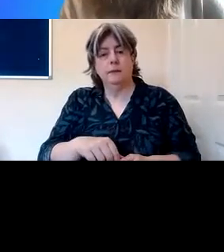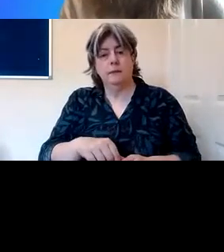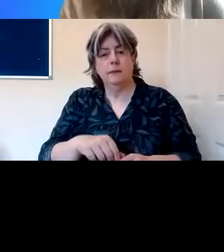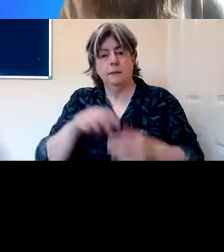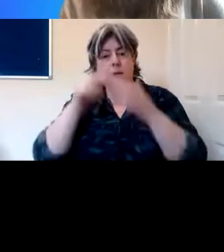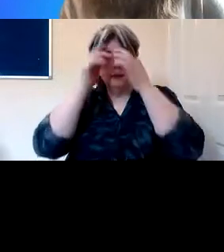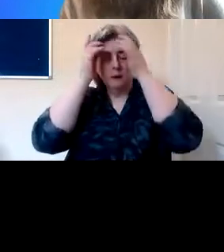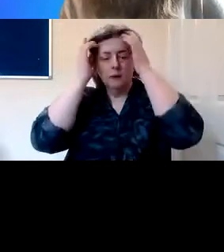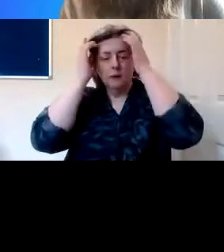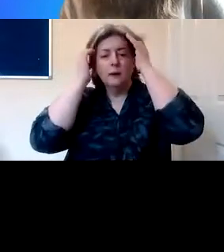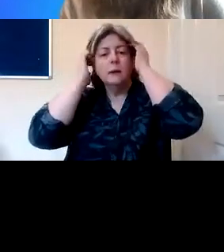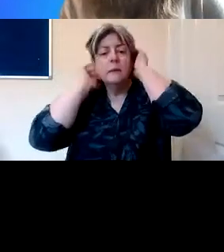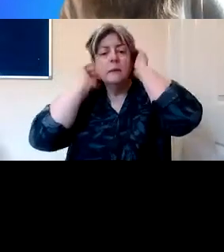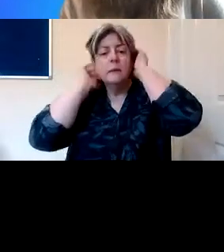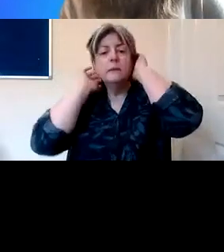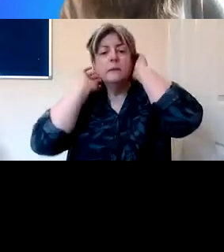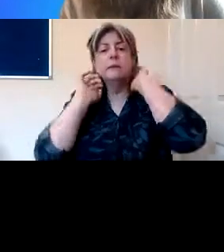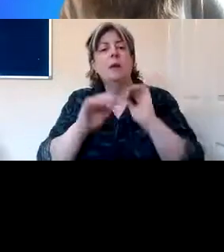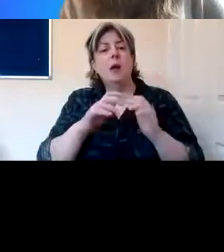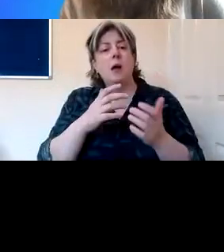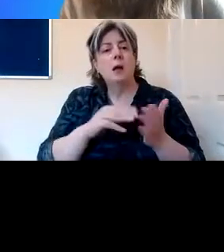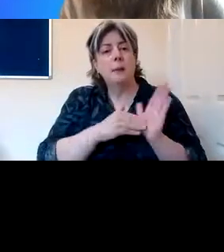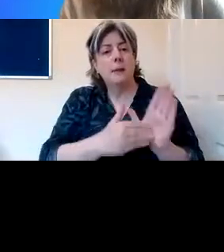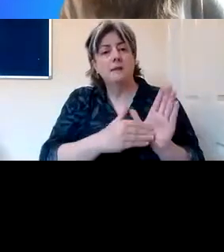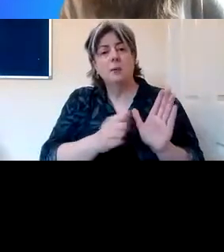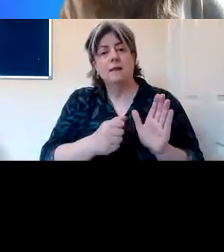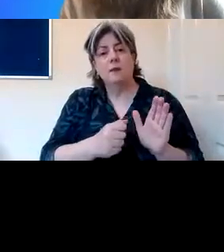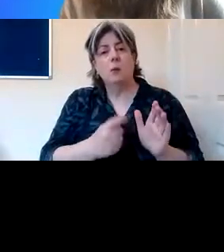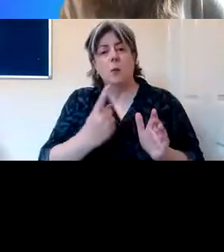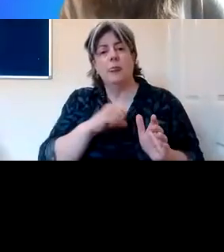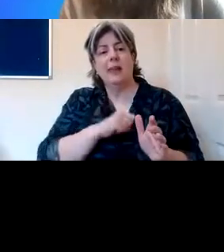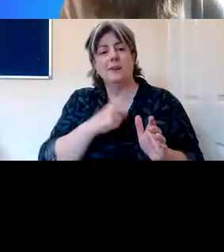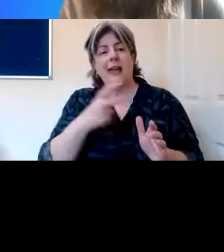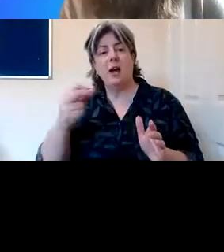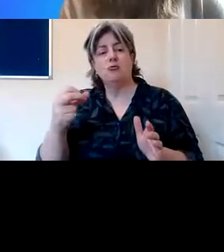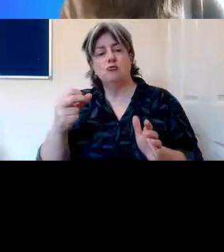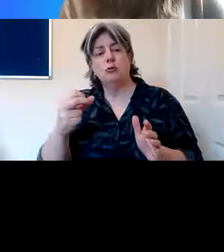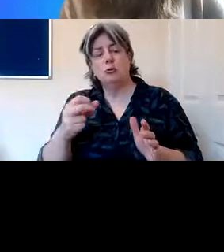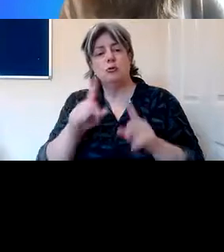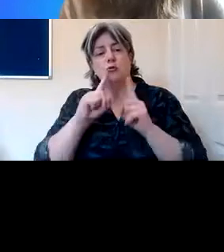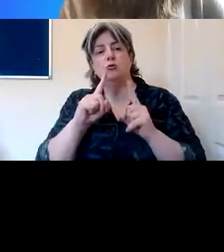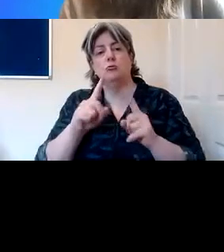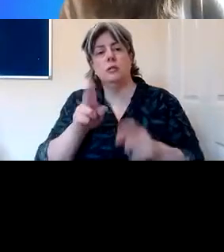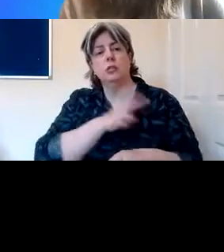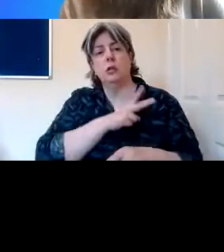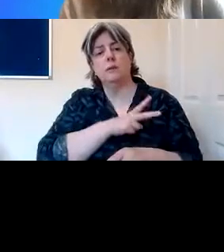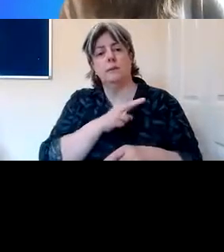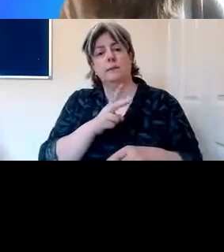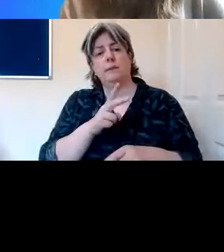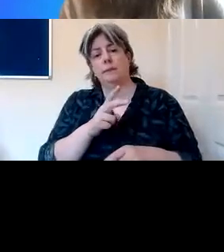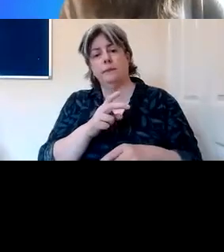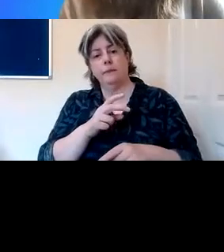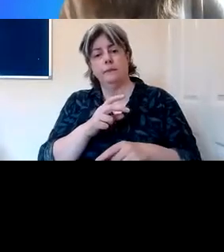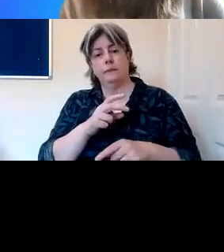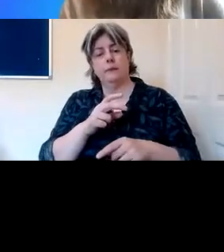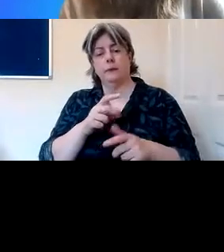to, as I said, 1,800 additional tutoring staff, to continuing our bold 21st